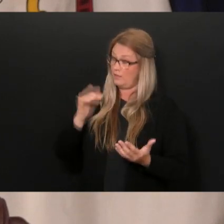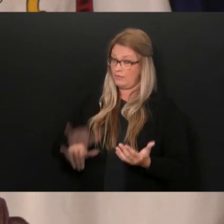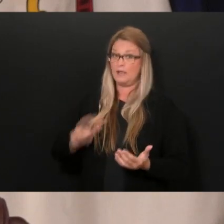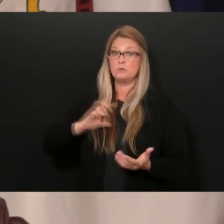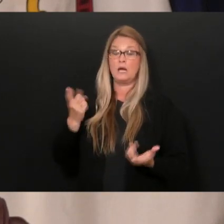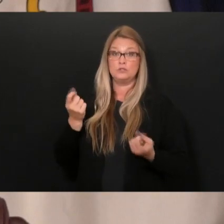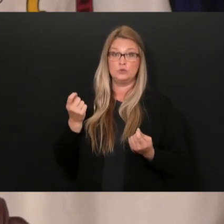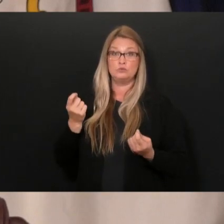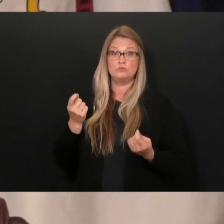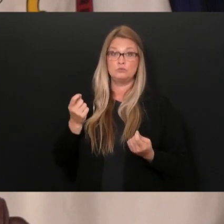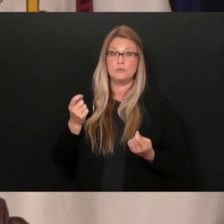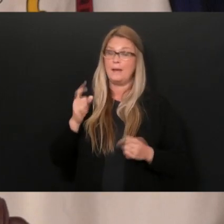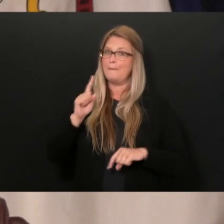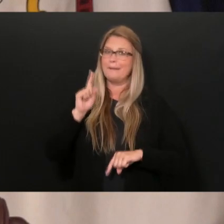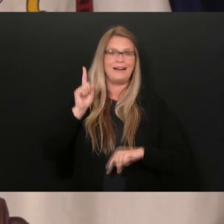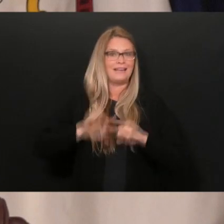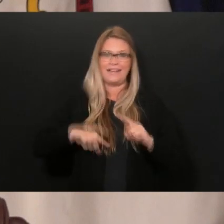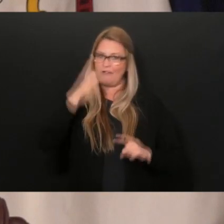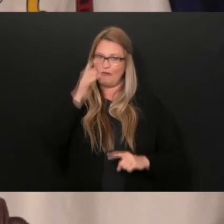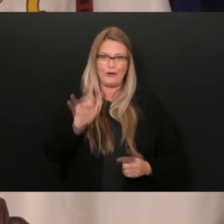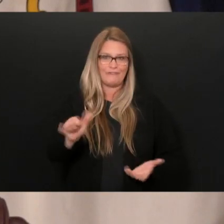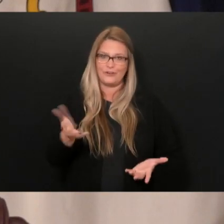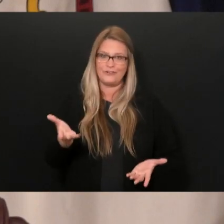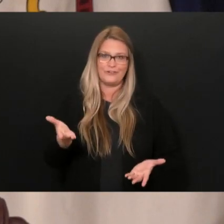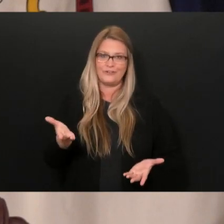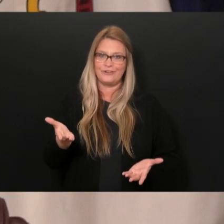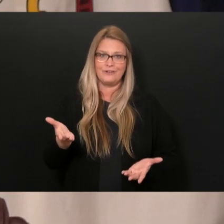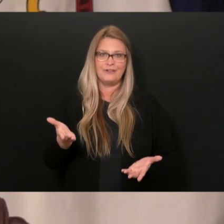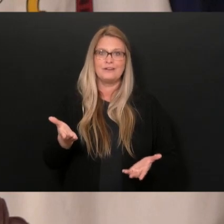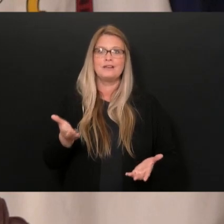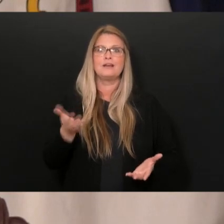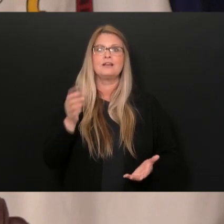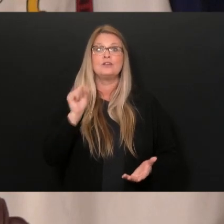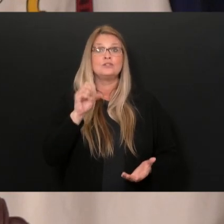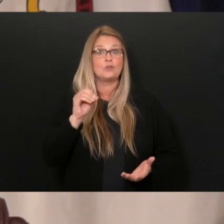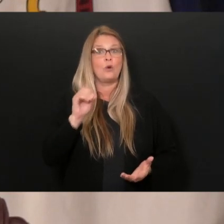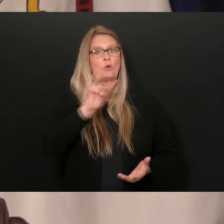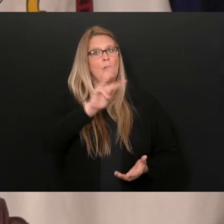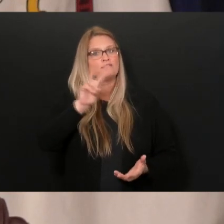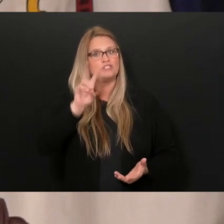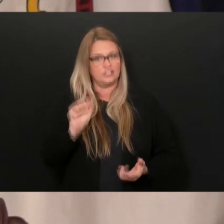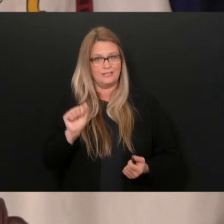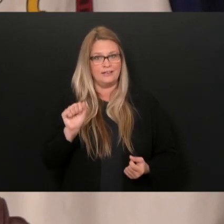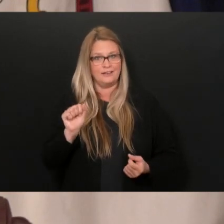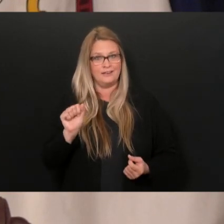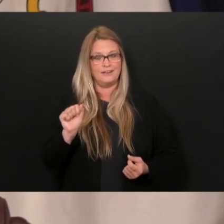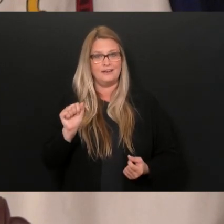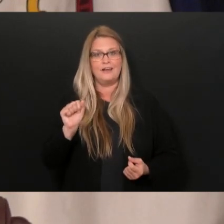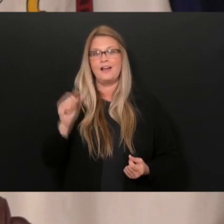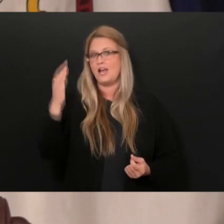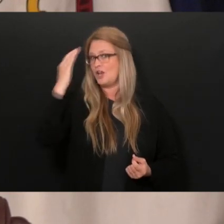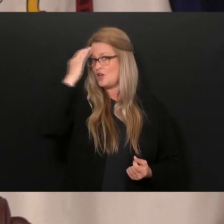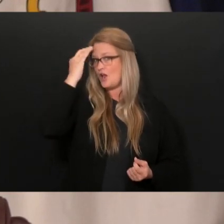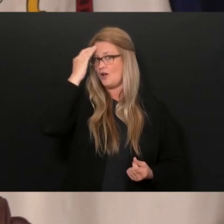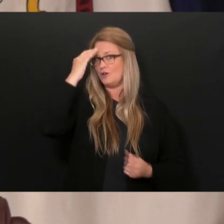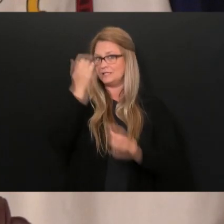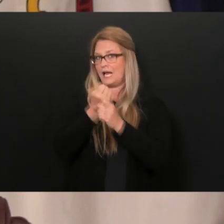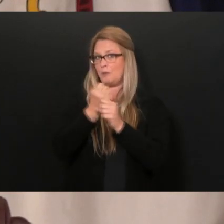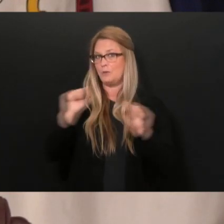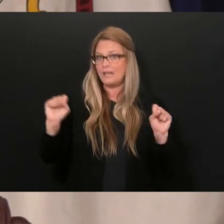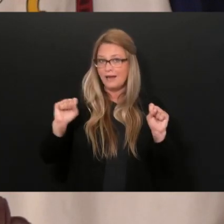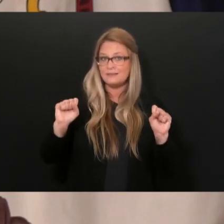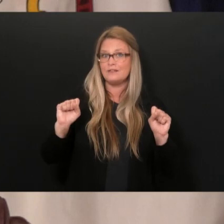absolutely, you can't do that forever. And absolutely, West Virginians know how to protect